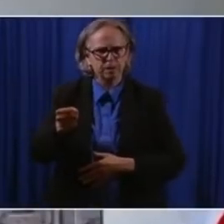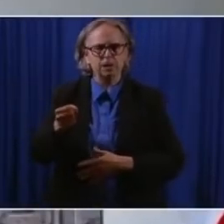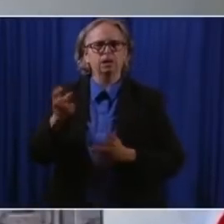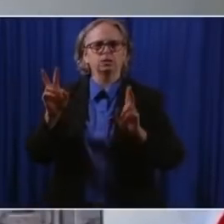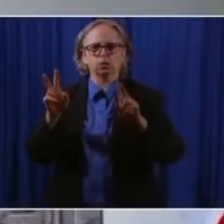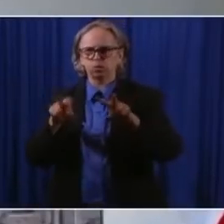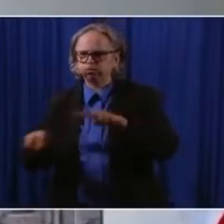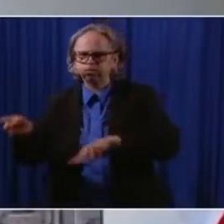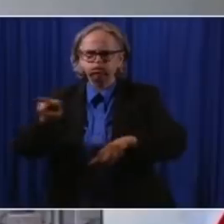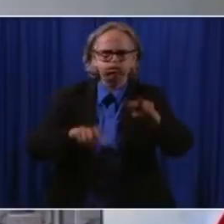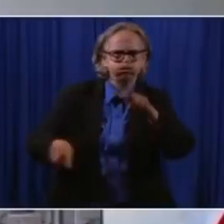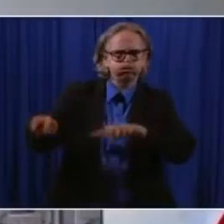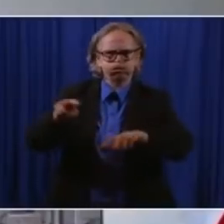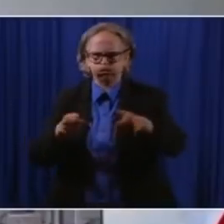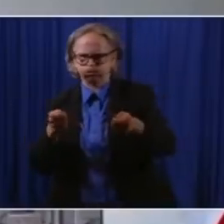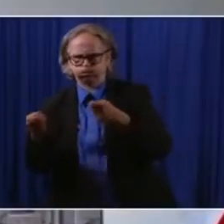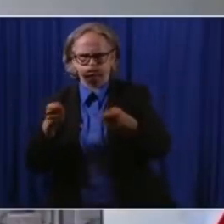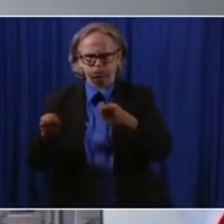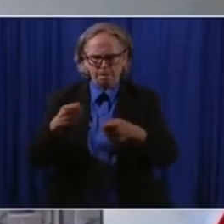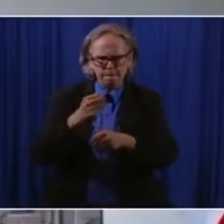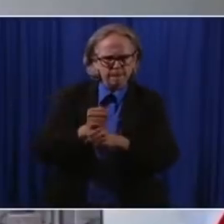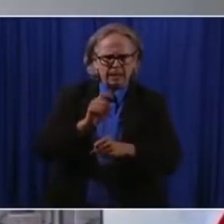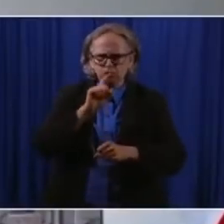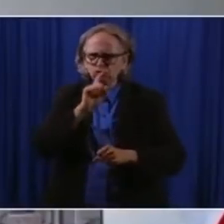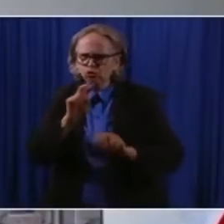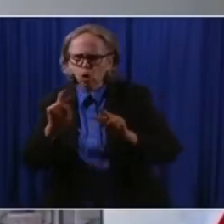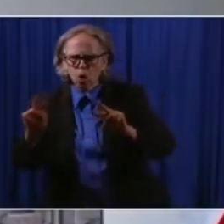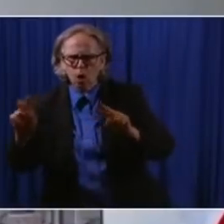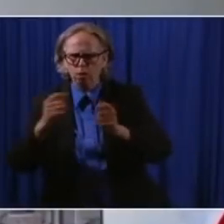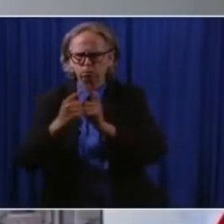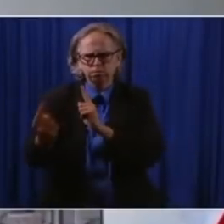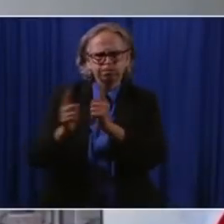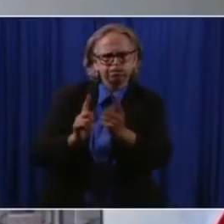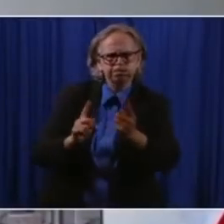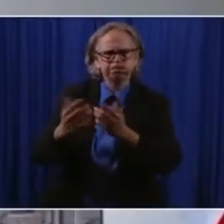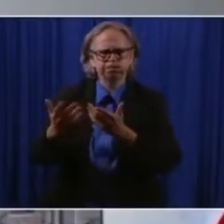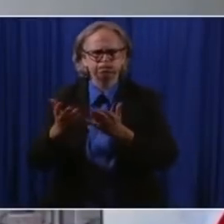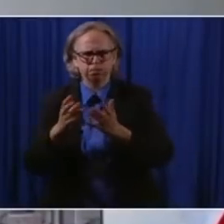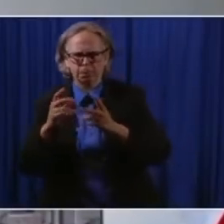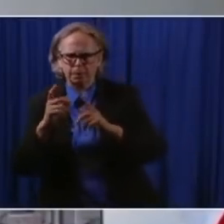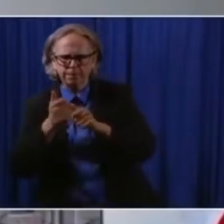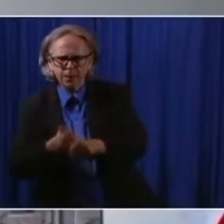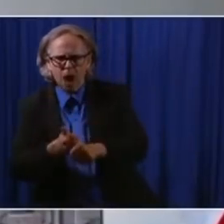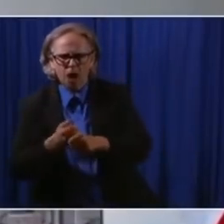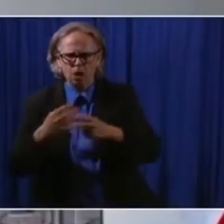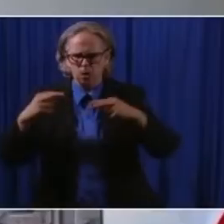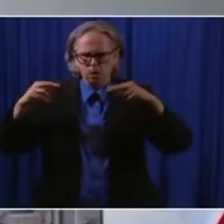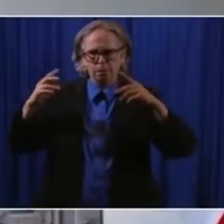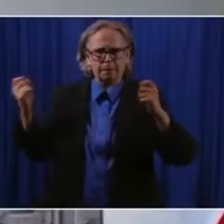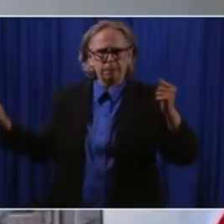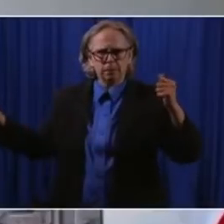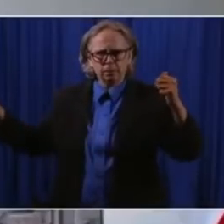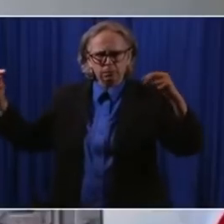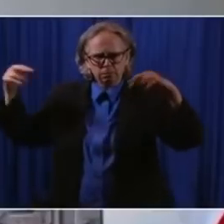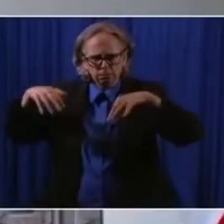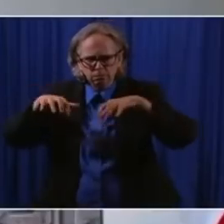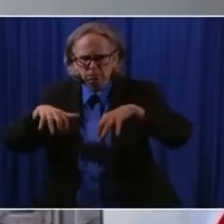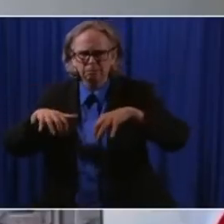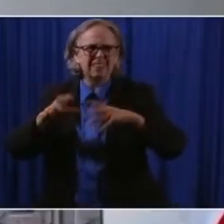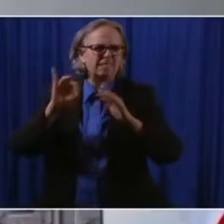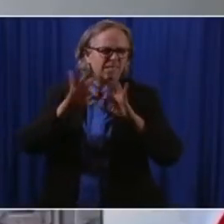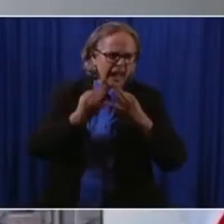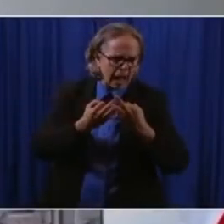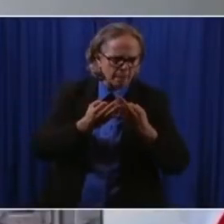in the arena stadium is supposed to be a family member or loved one of a contestant. So they should want to create